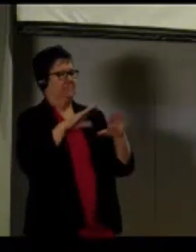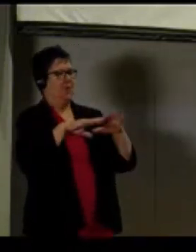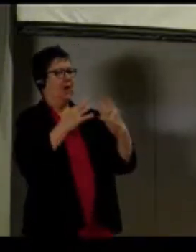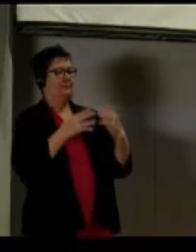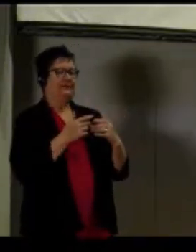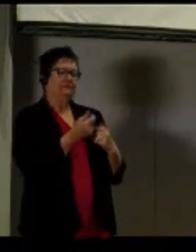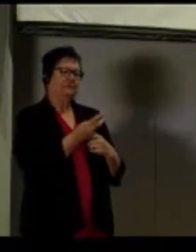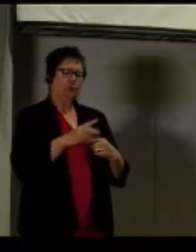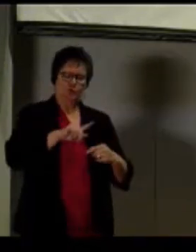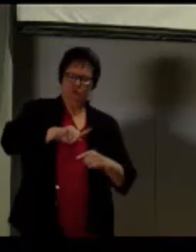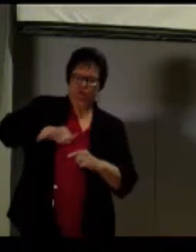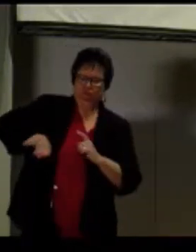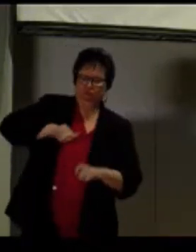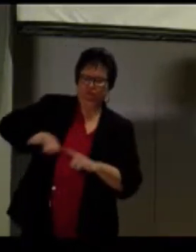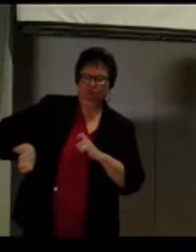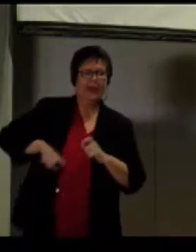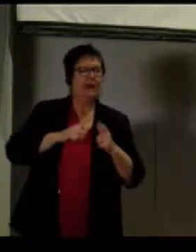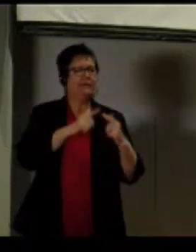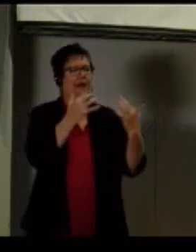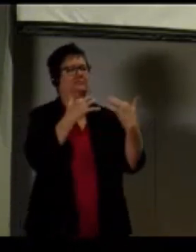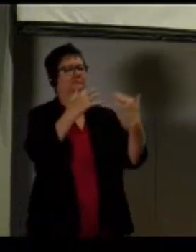then we'll take questions from the audience.